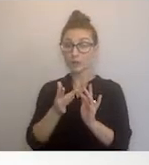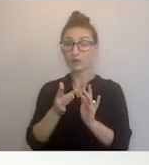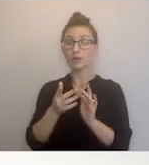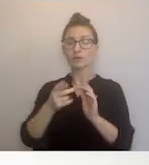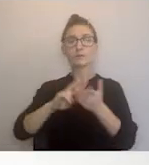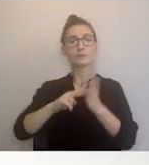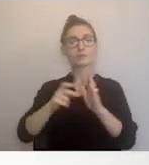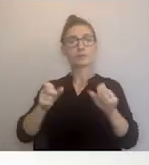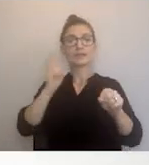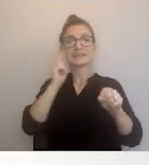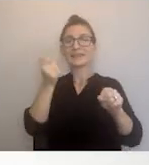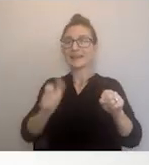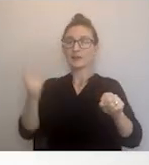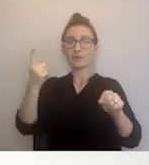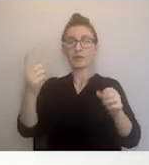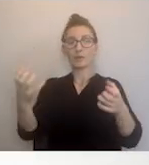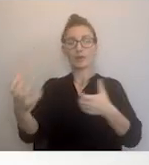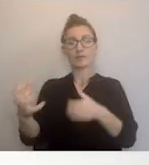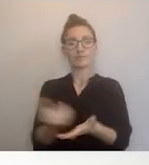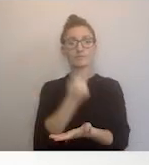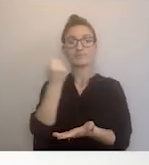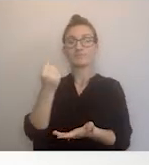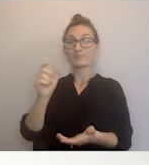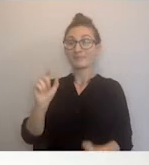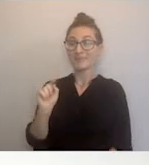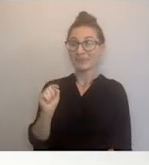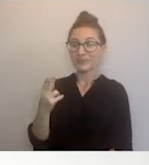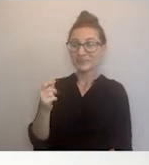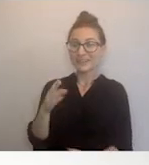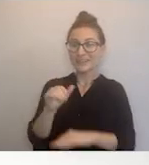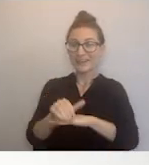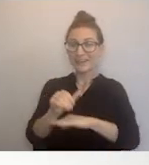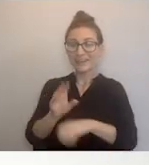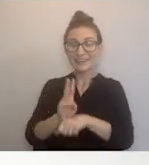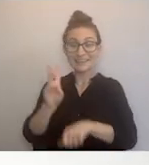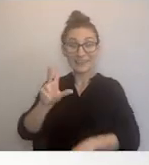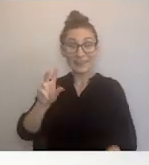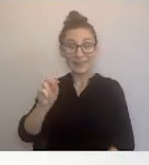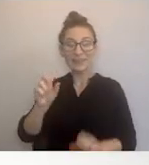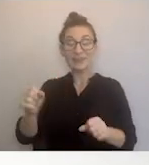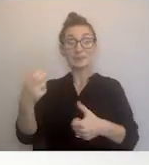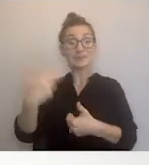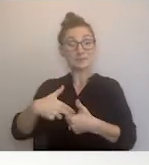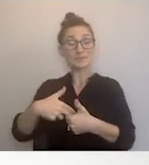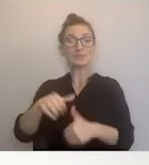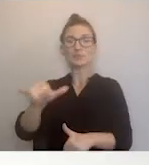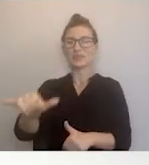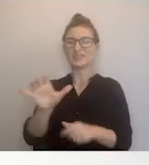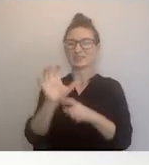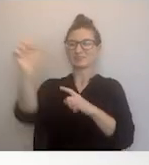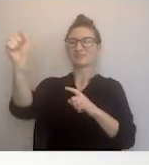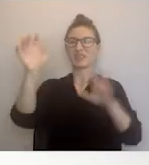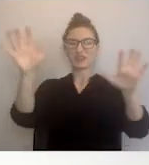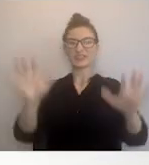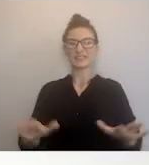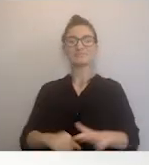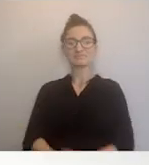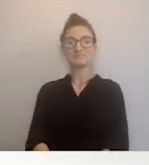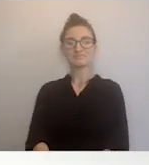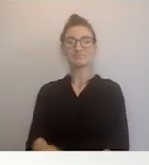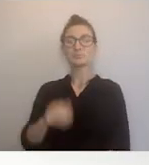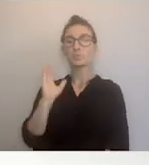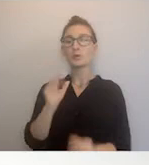be virtual meant that we could, see anybody who wanted to come in on a Thursday night at 6:30. So that's been